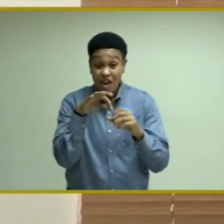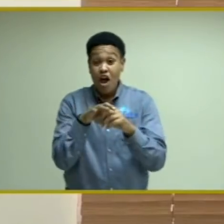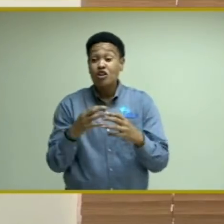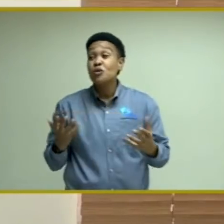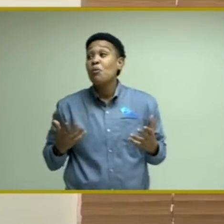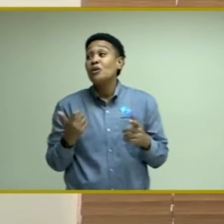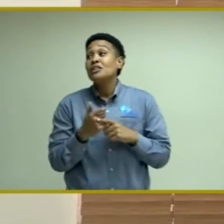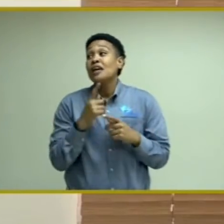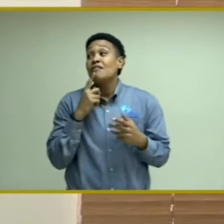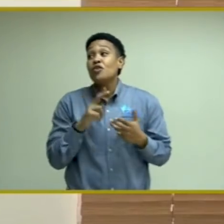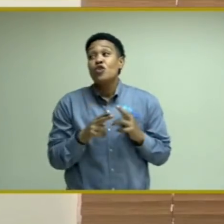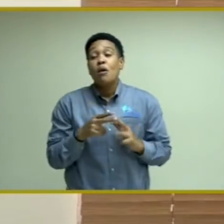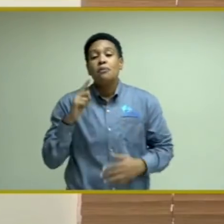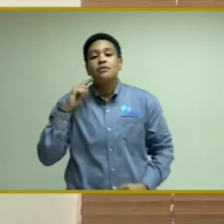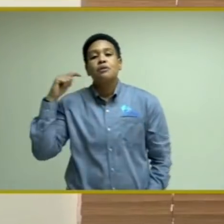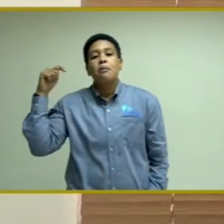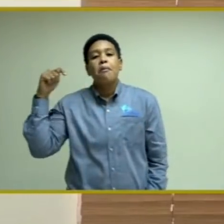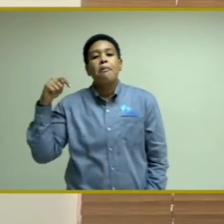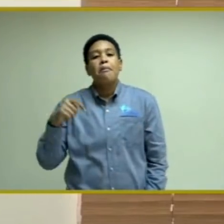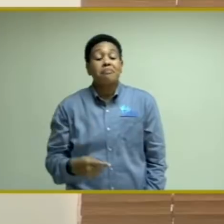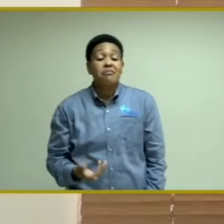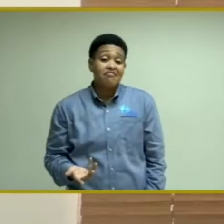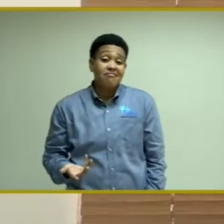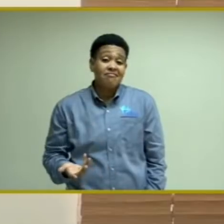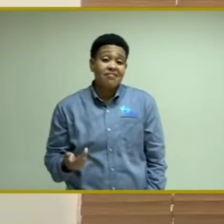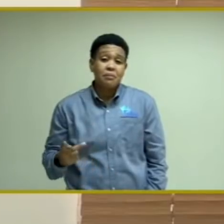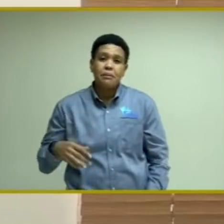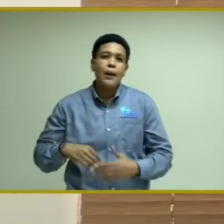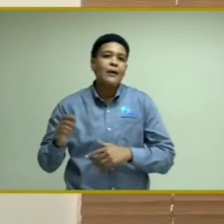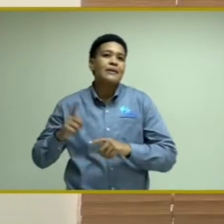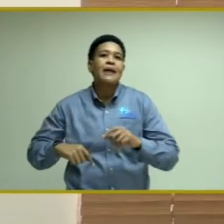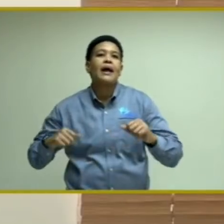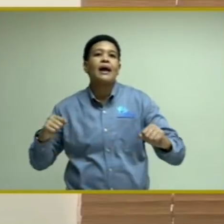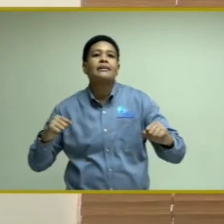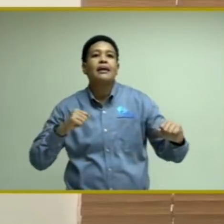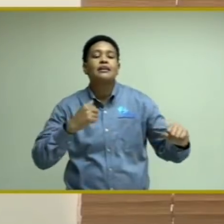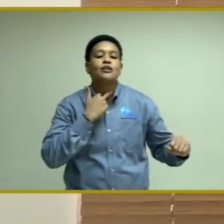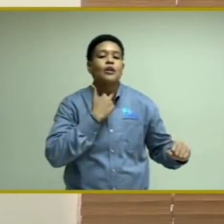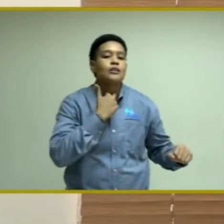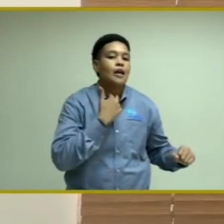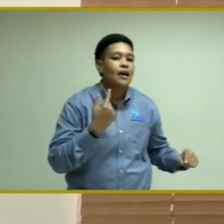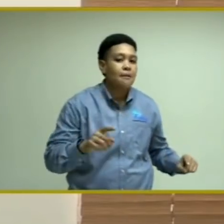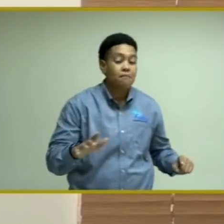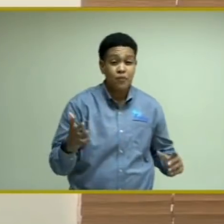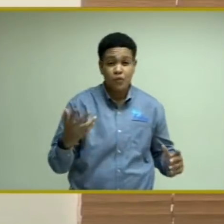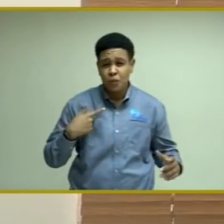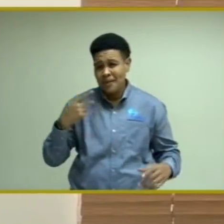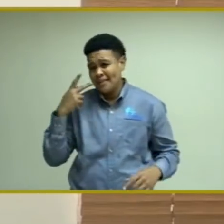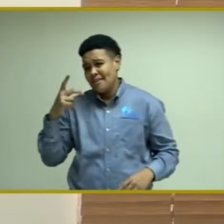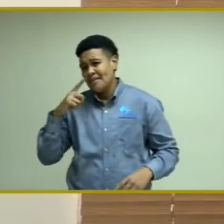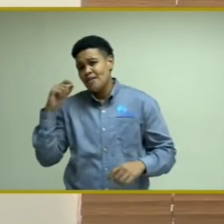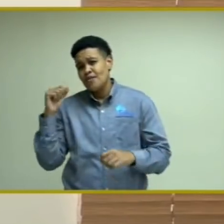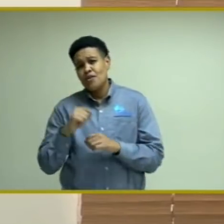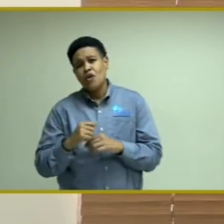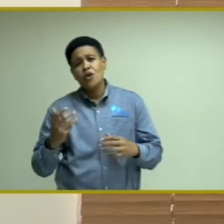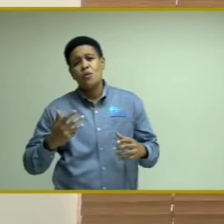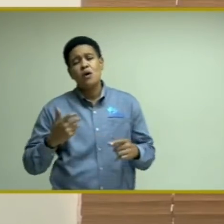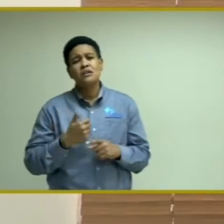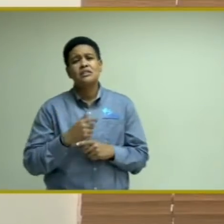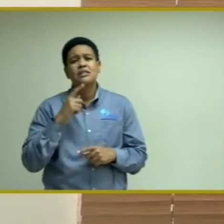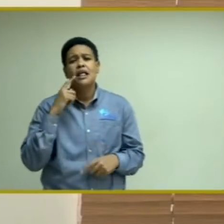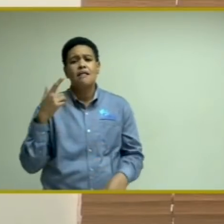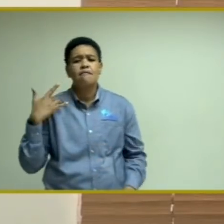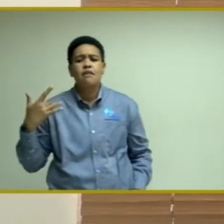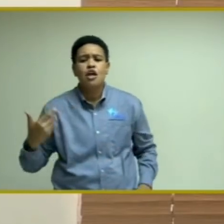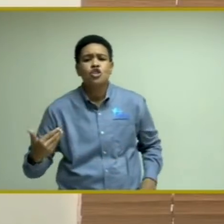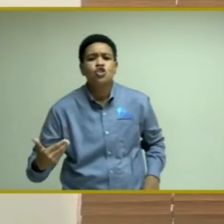to the numbers going down. What we have seen is that certainly there is a